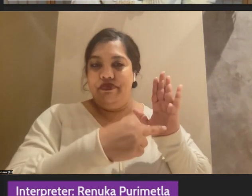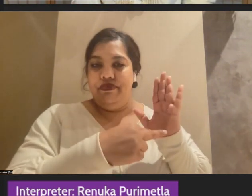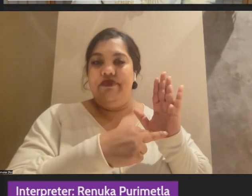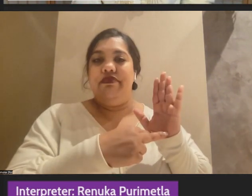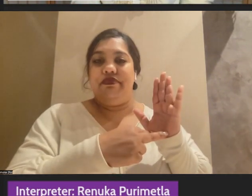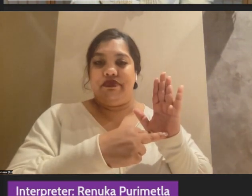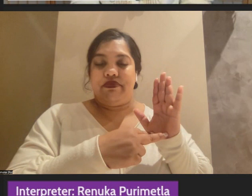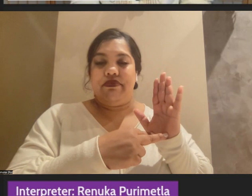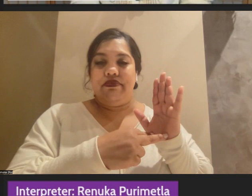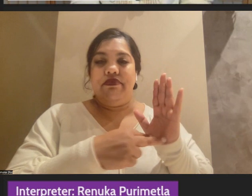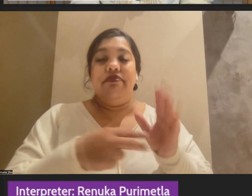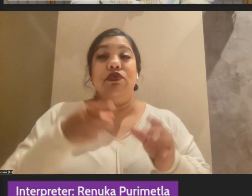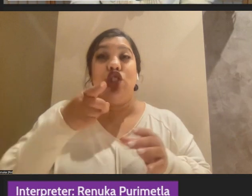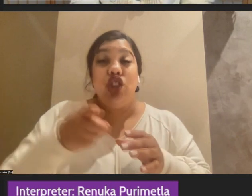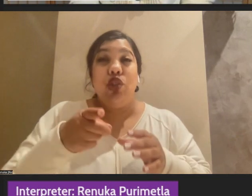keep climbing.